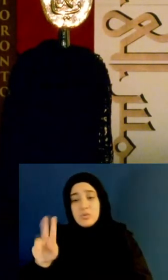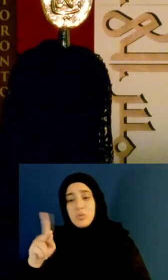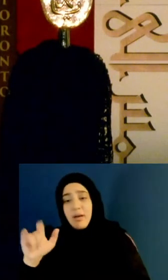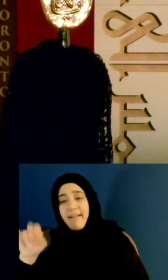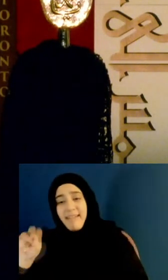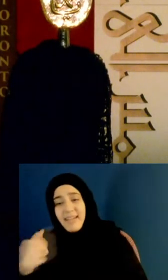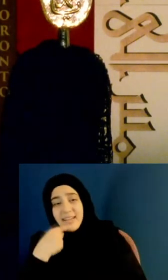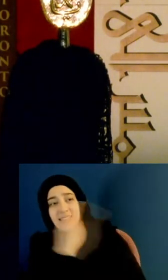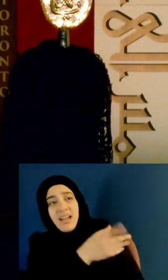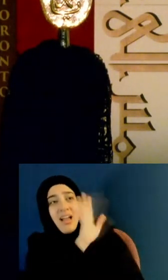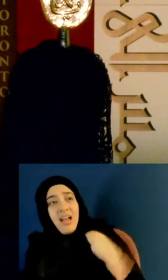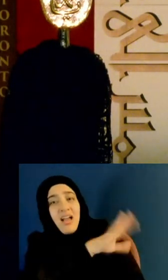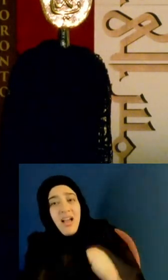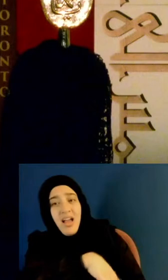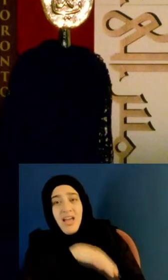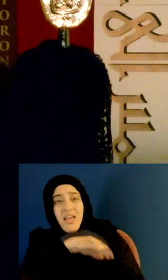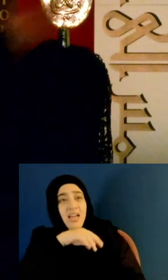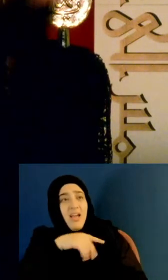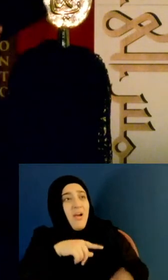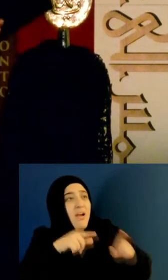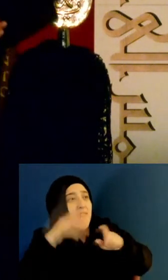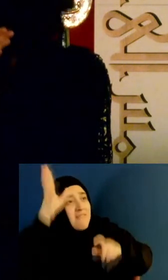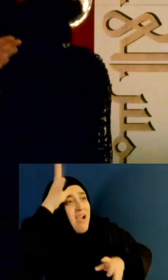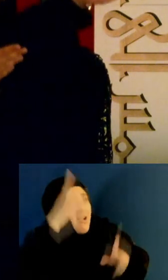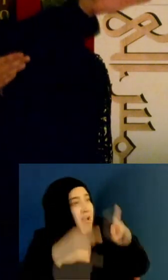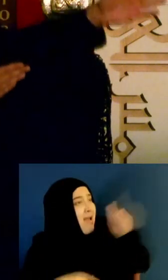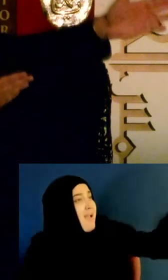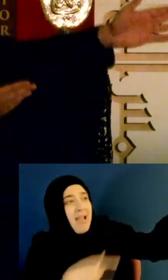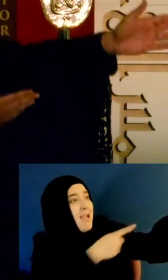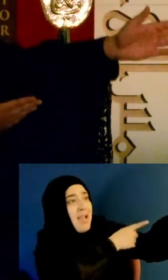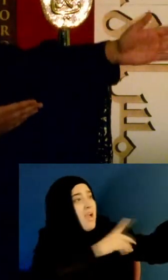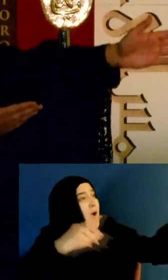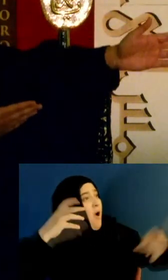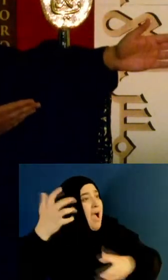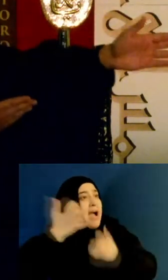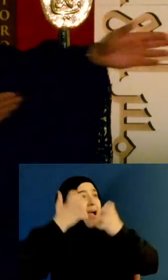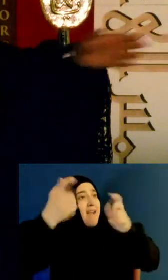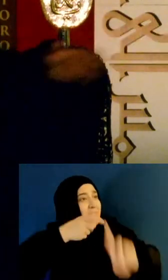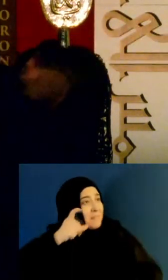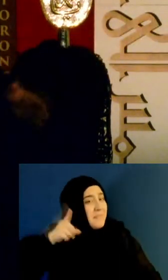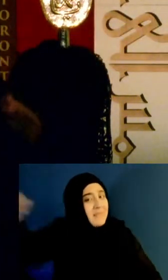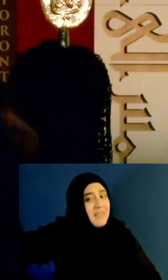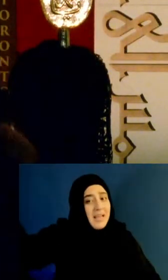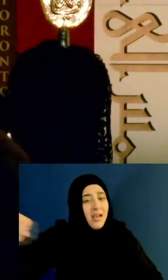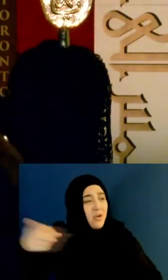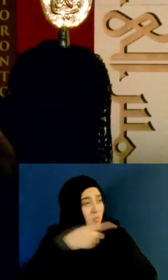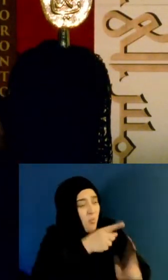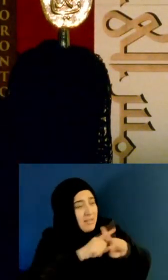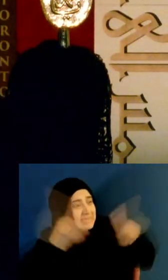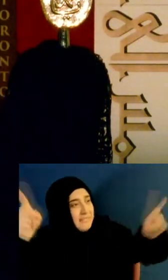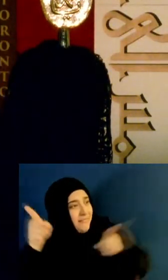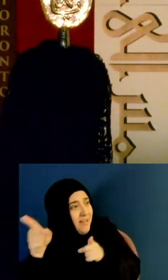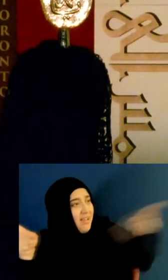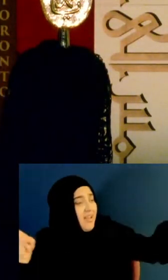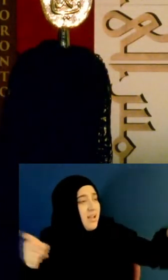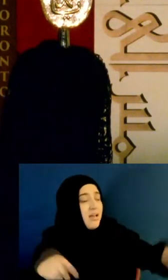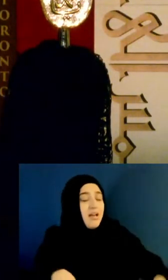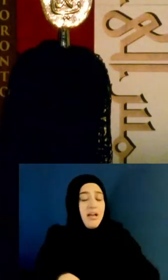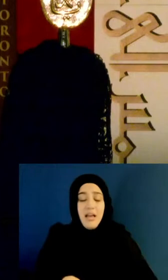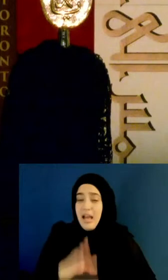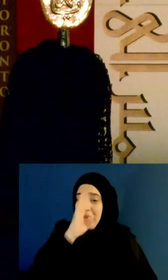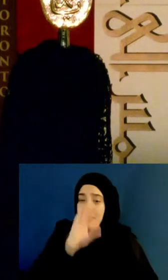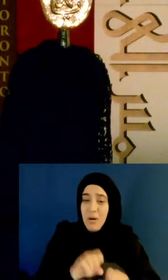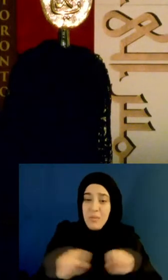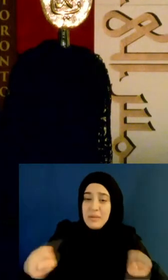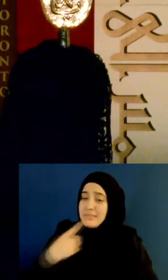the call came from that side. You are running in the opposite direction. Imam al-Hussein says, Sukaina, don't